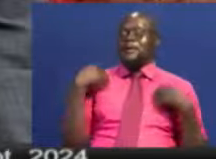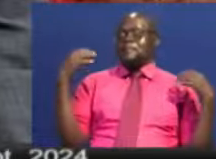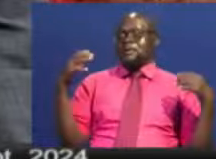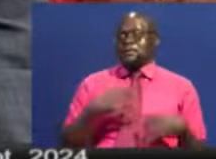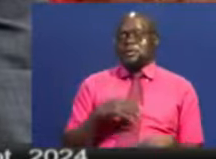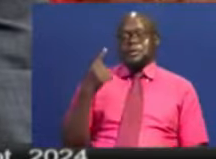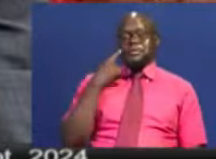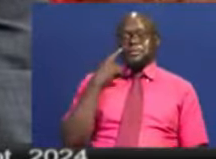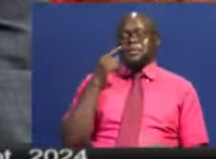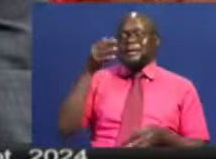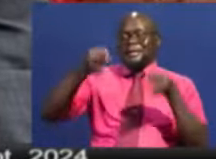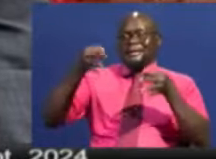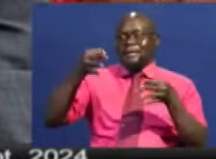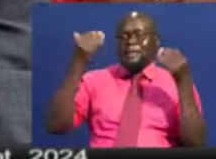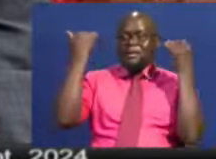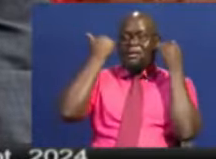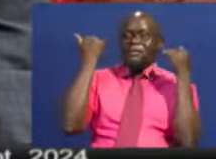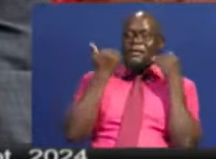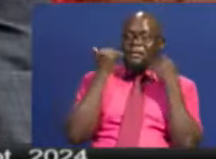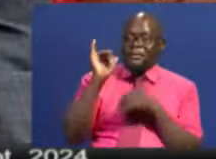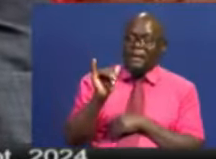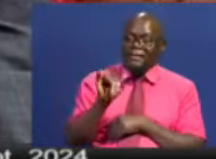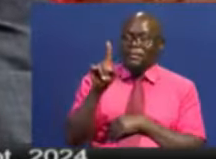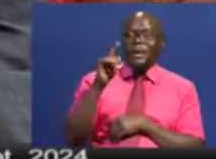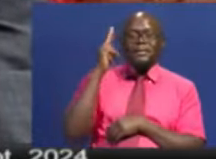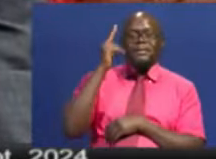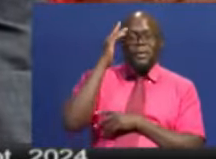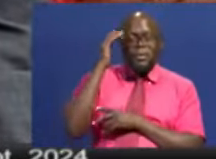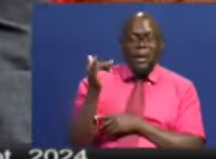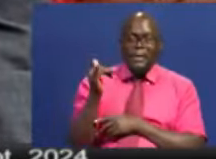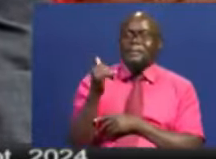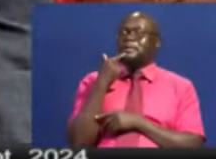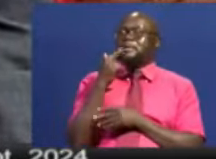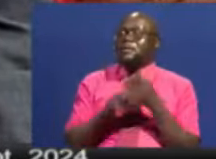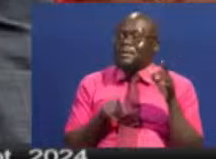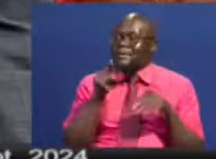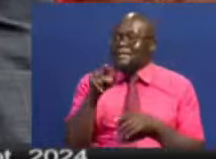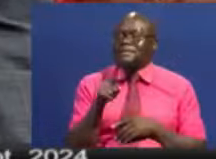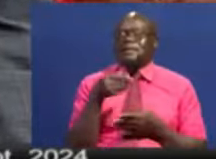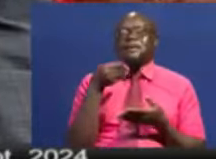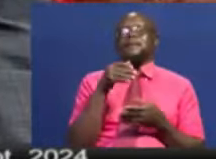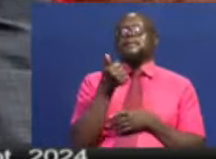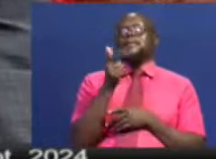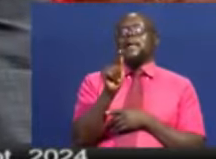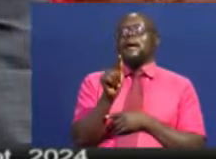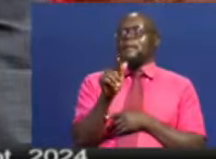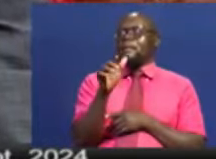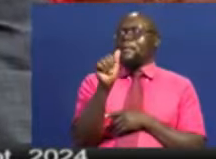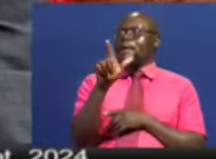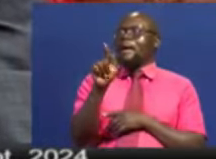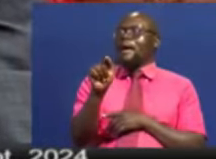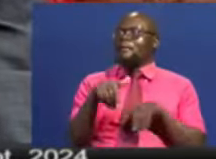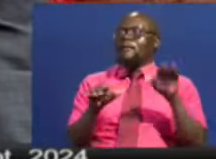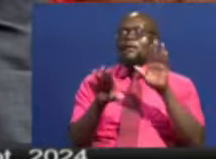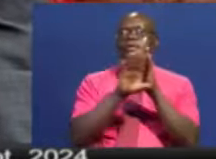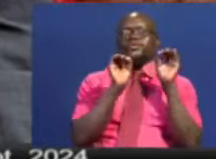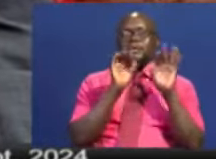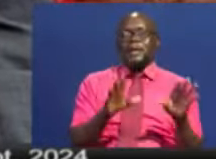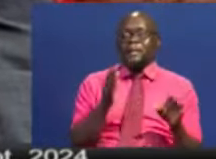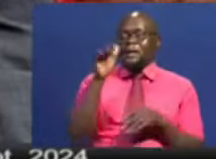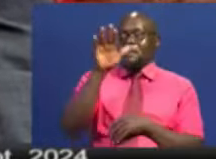to see in the judgment of the court that one of the reasons why they are saying this act is unconstitutional is because